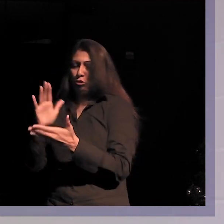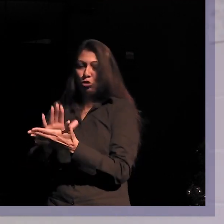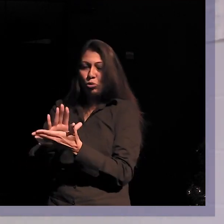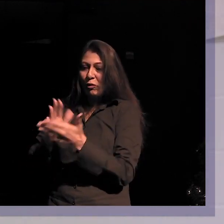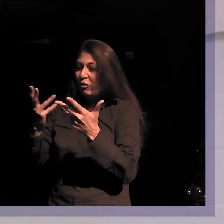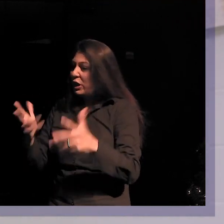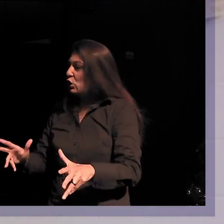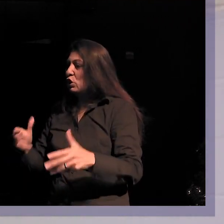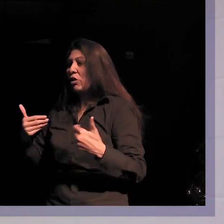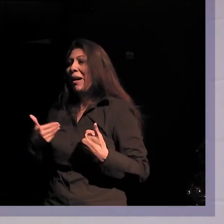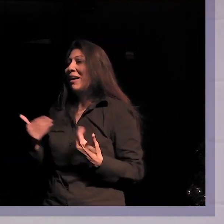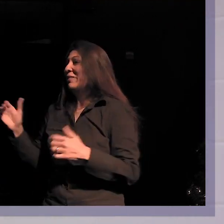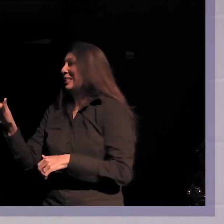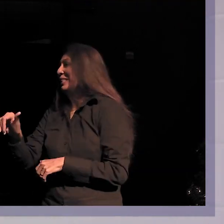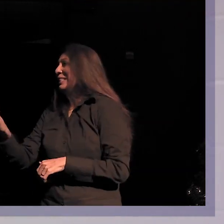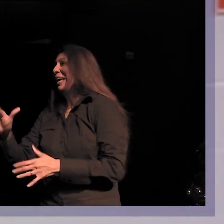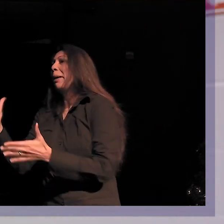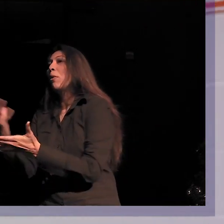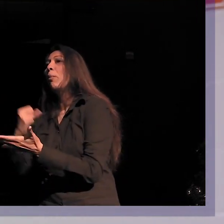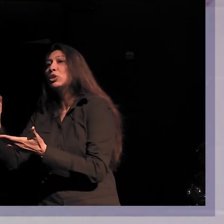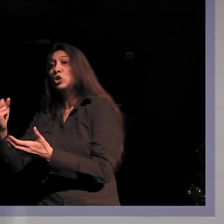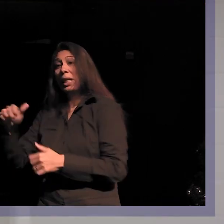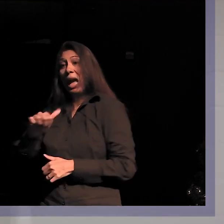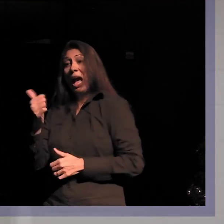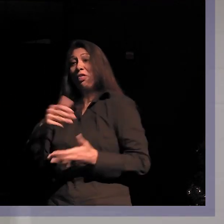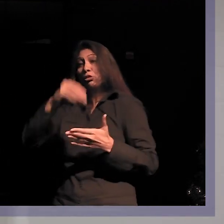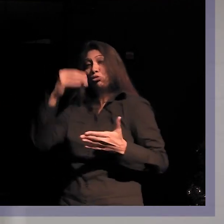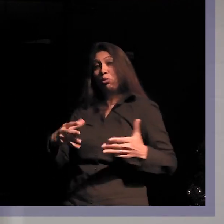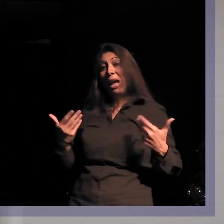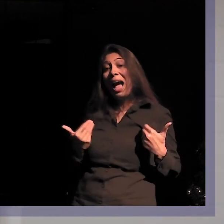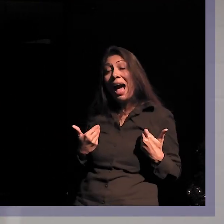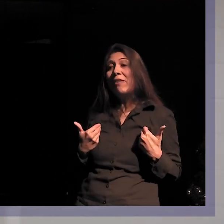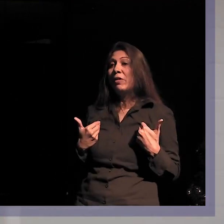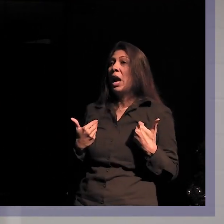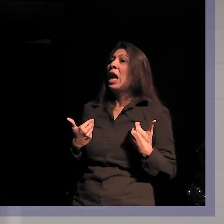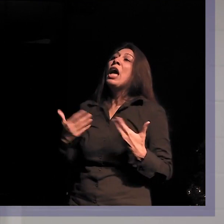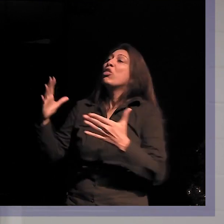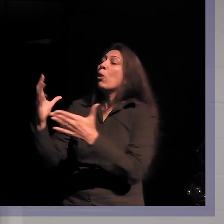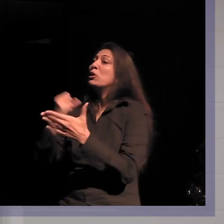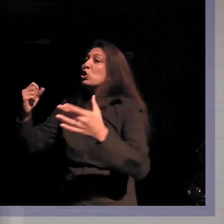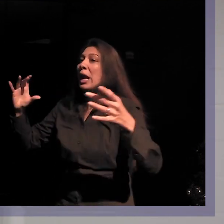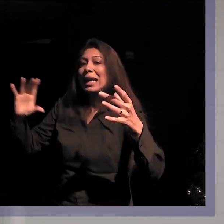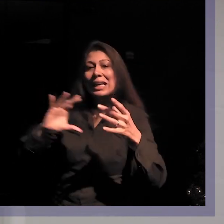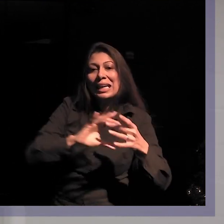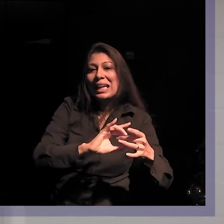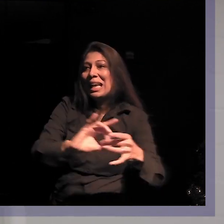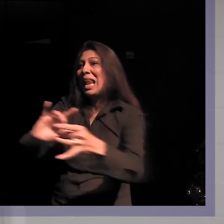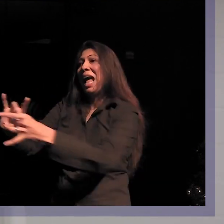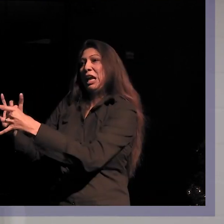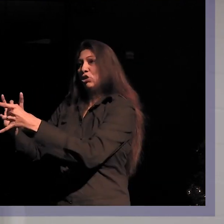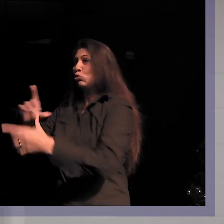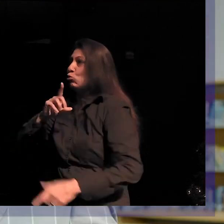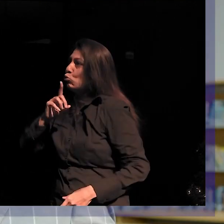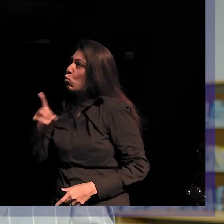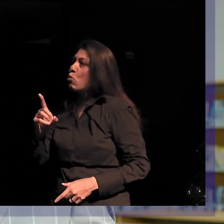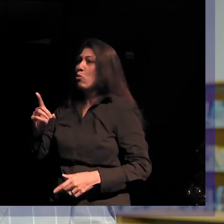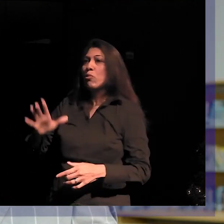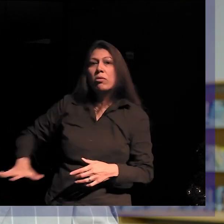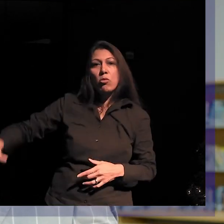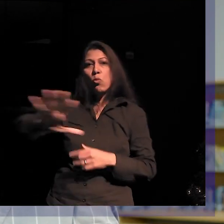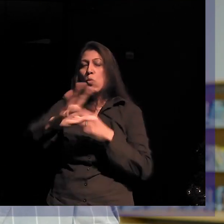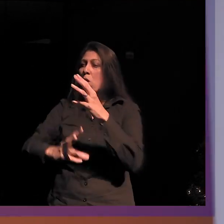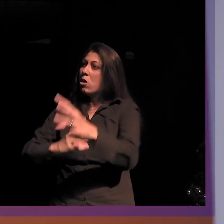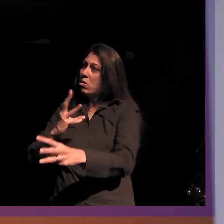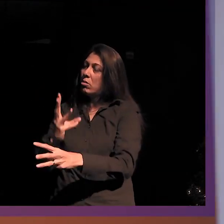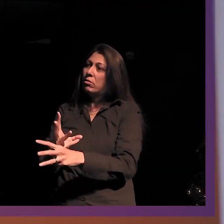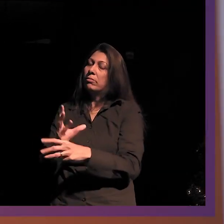that same opportunity that other students have, the opportunity to connect. Connect authentically with students from across the